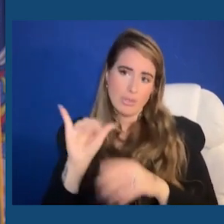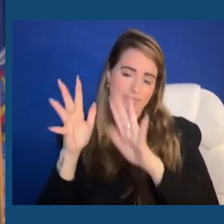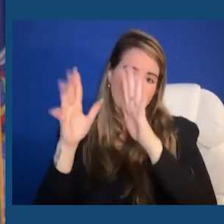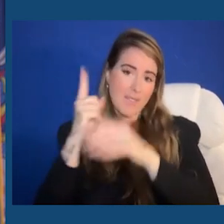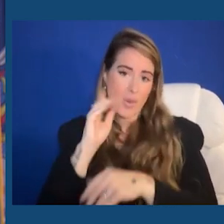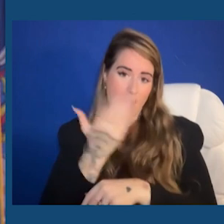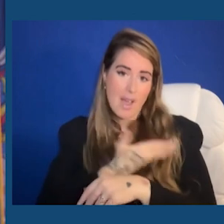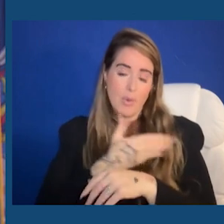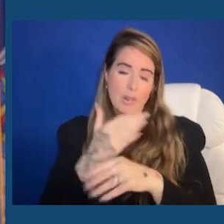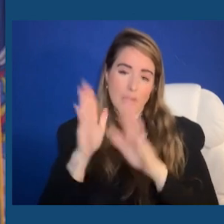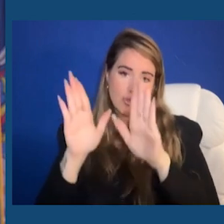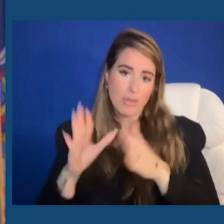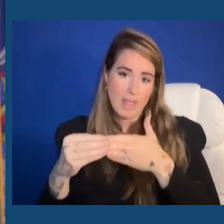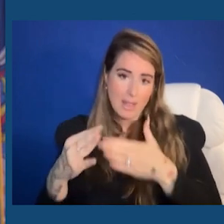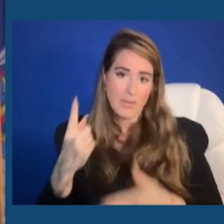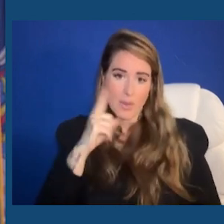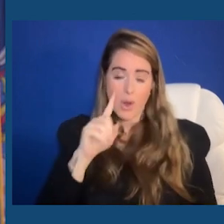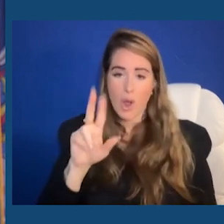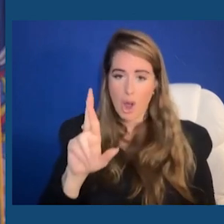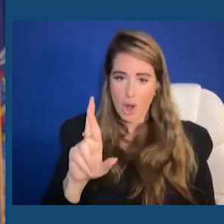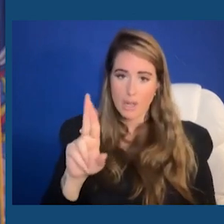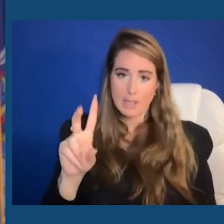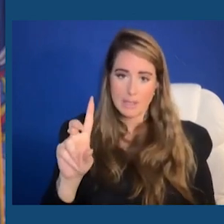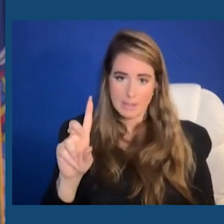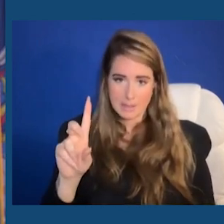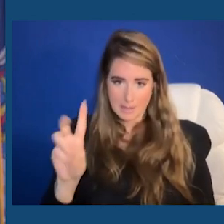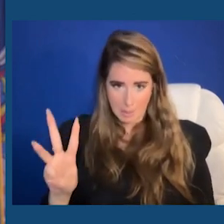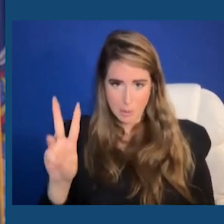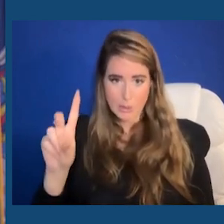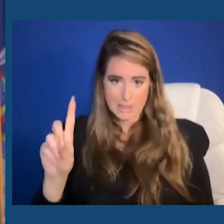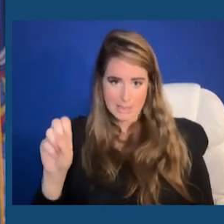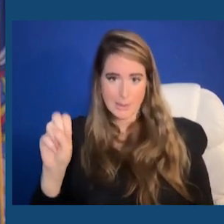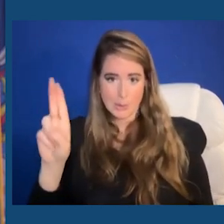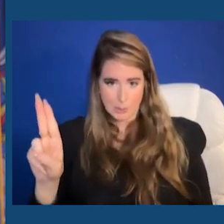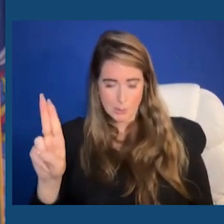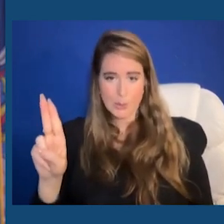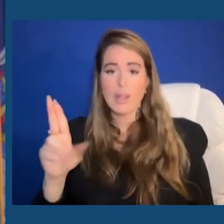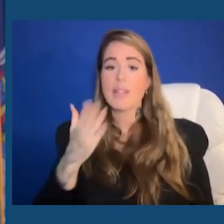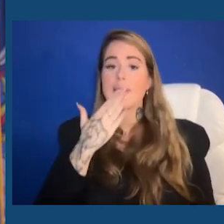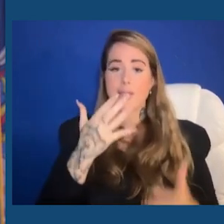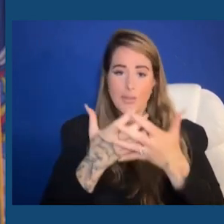great leader of RWDSU, Stuart Applebaum. Thank you very much.